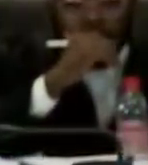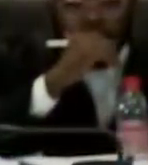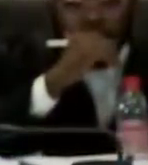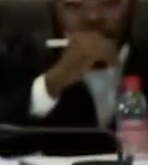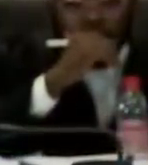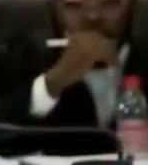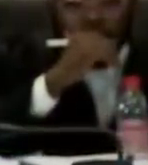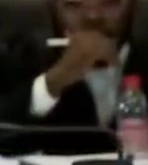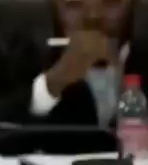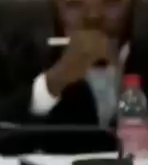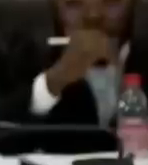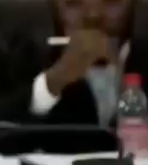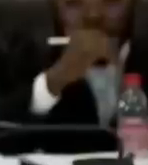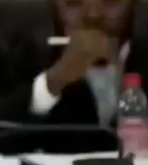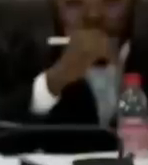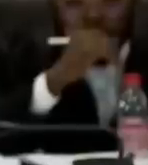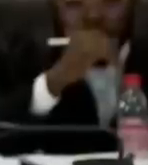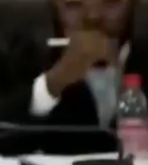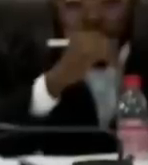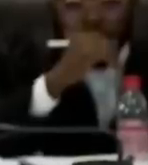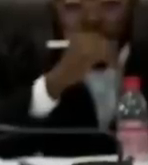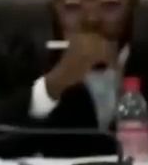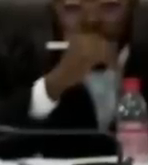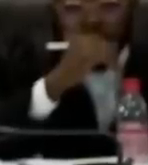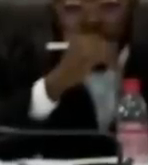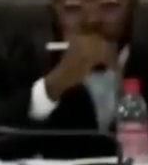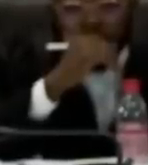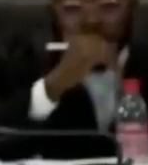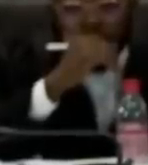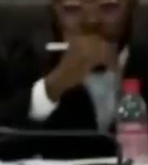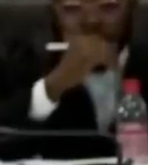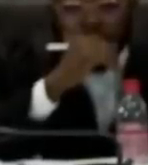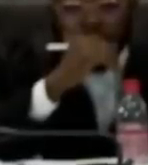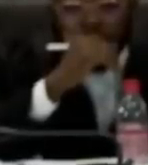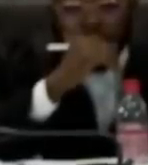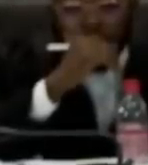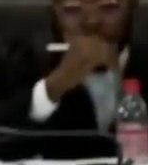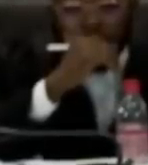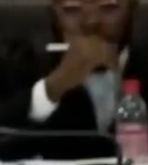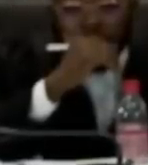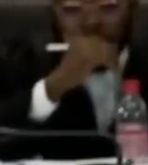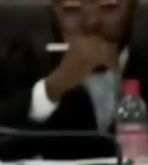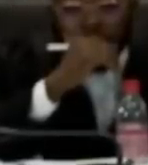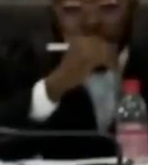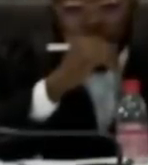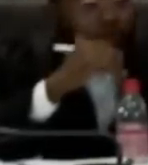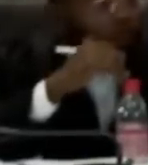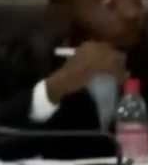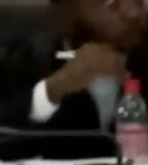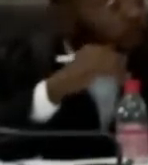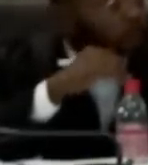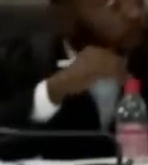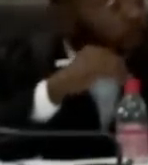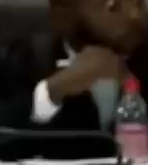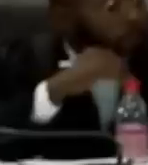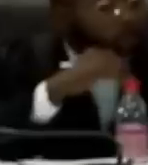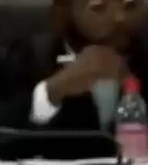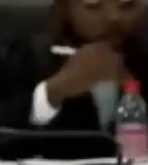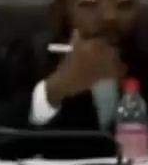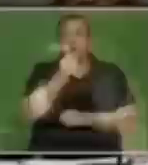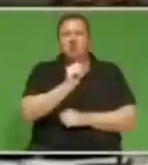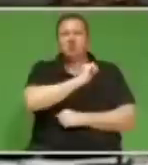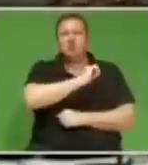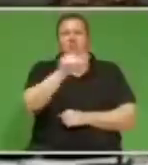icebo, noko makubonakala ubukhona. Nge-20 ka-March, everyone in South Africa